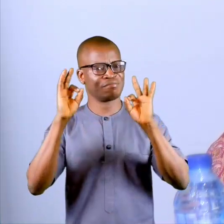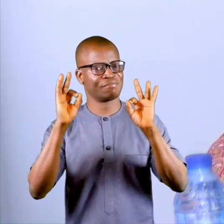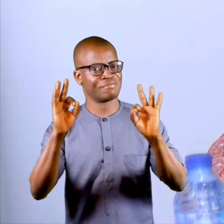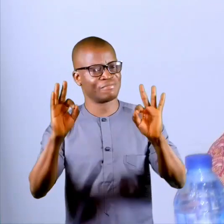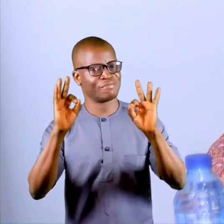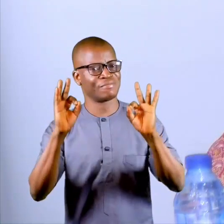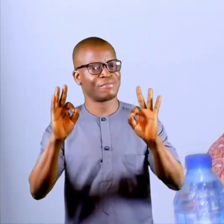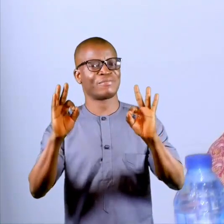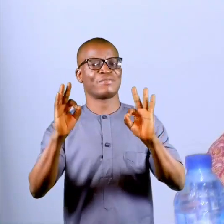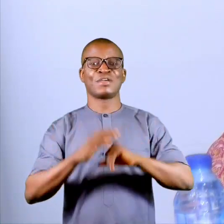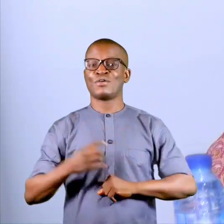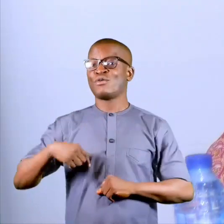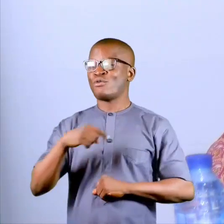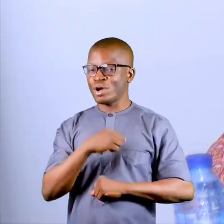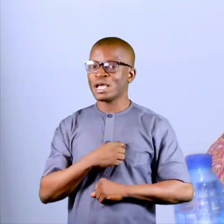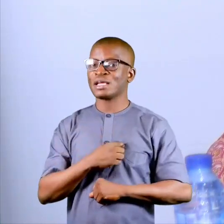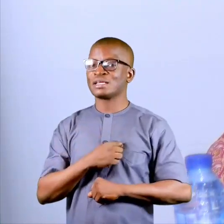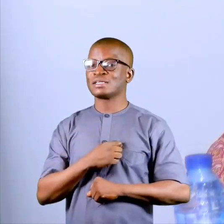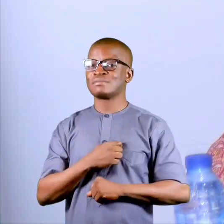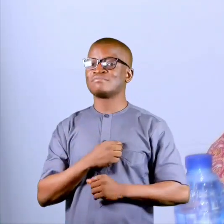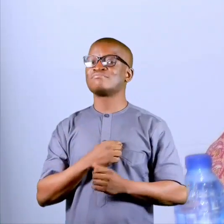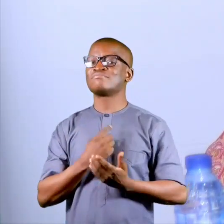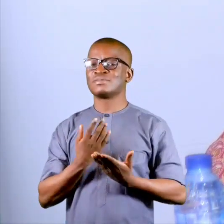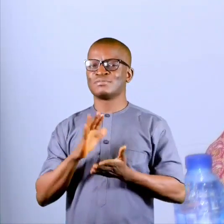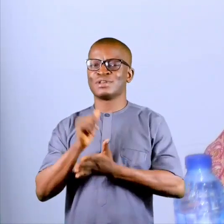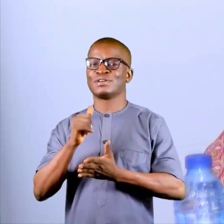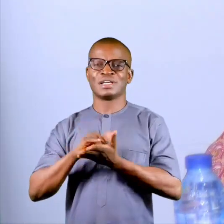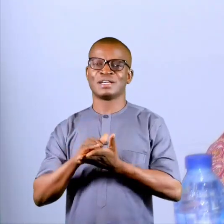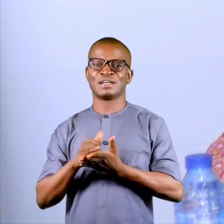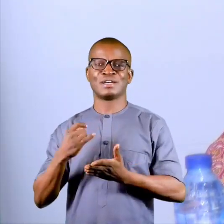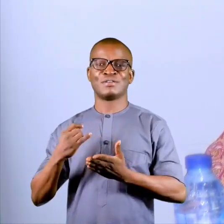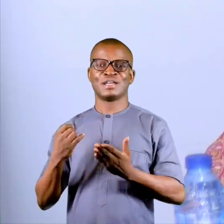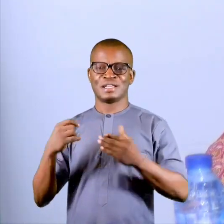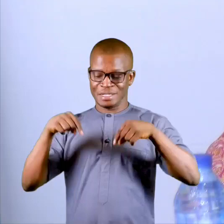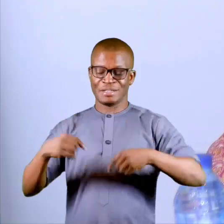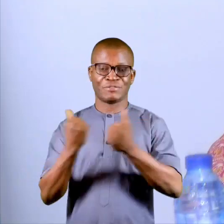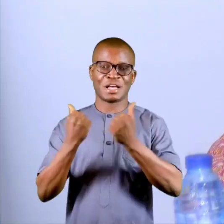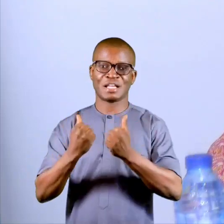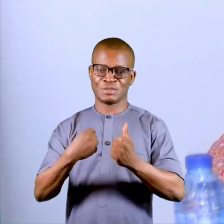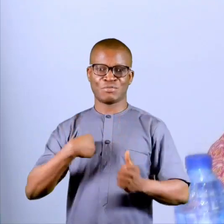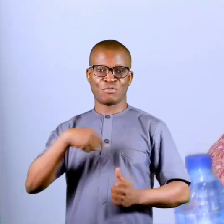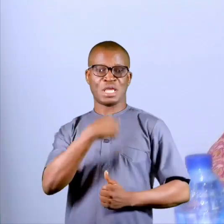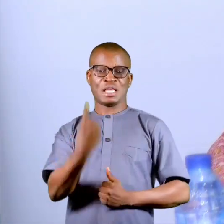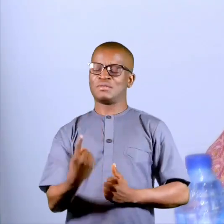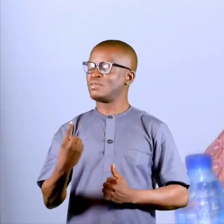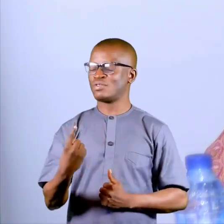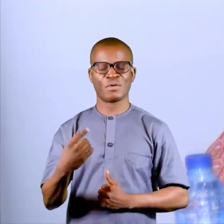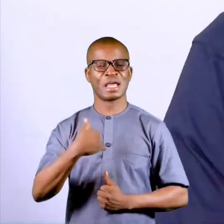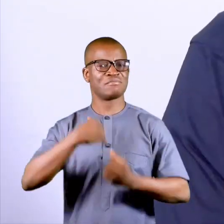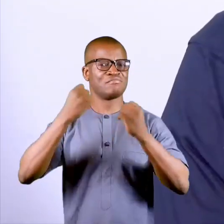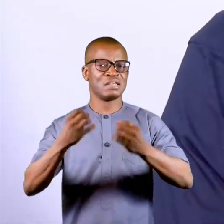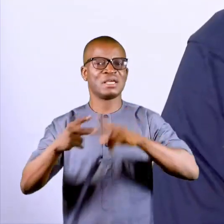reassuring that NAPTIP is not just in this fight by itself. There are people who recognize the